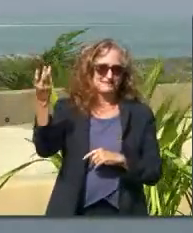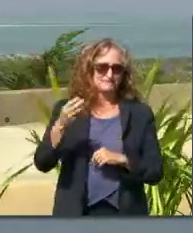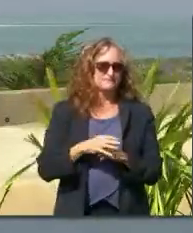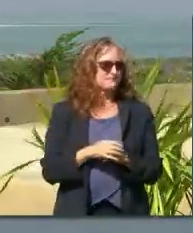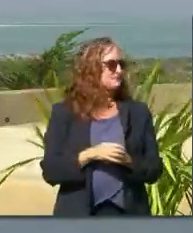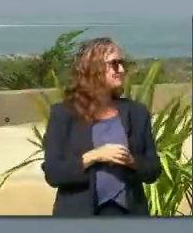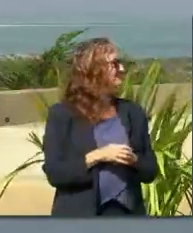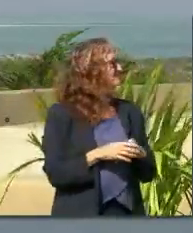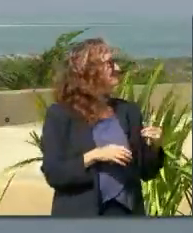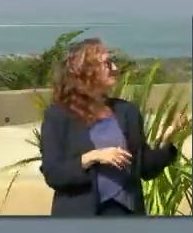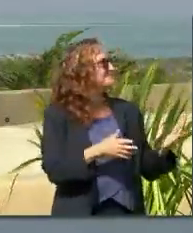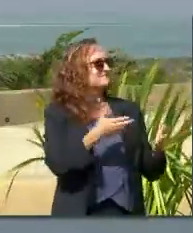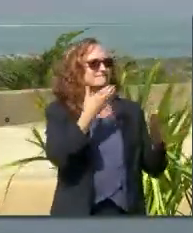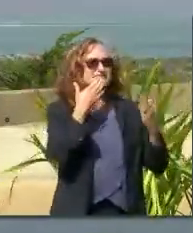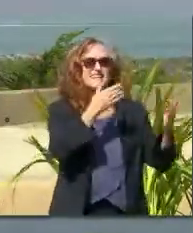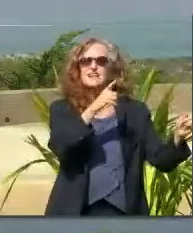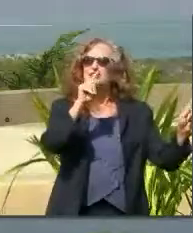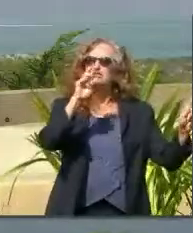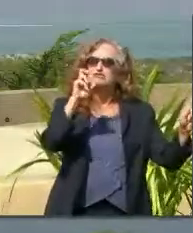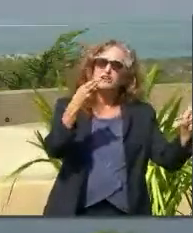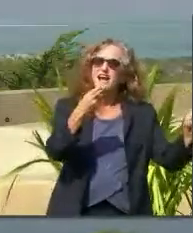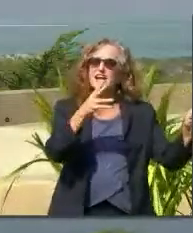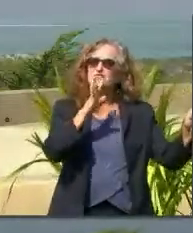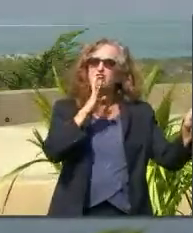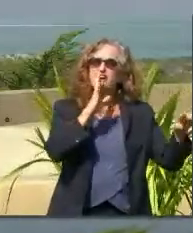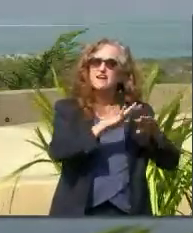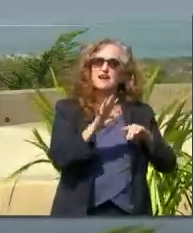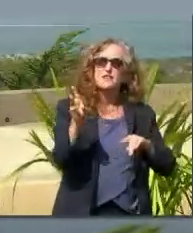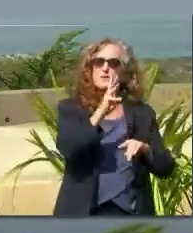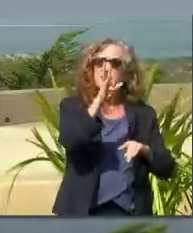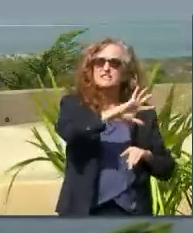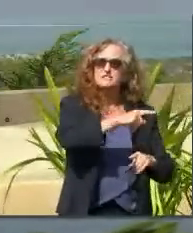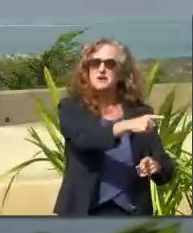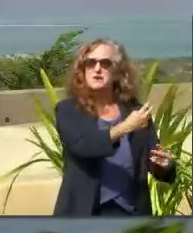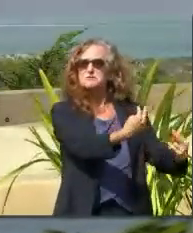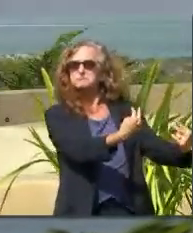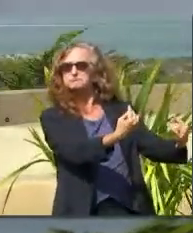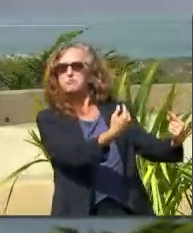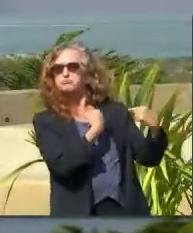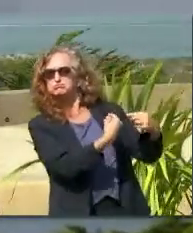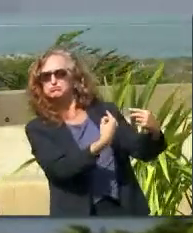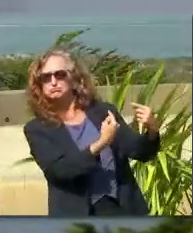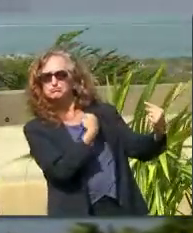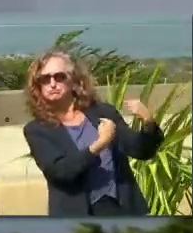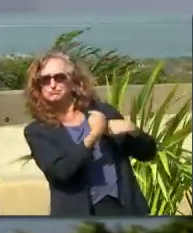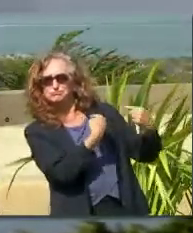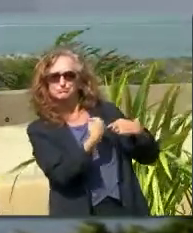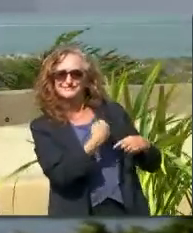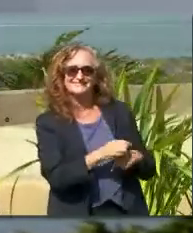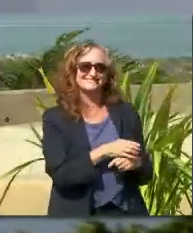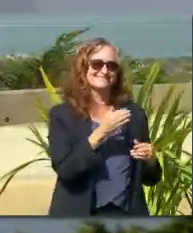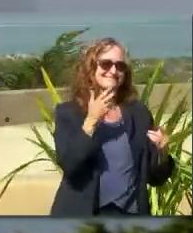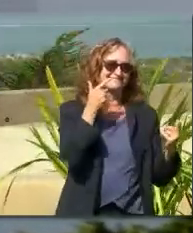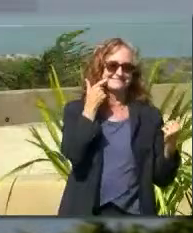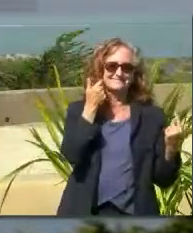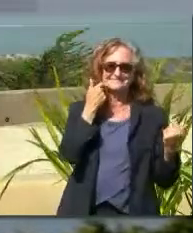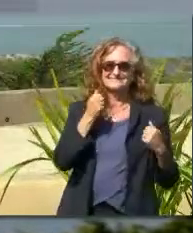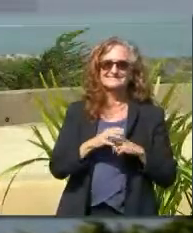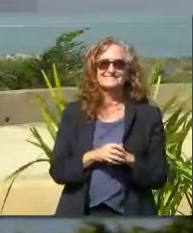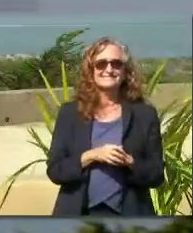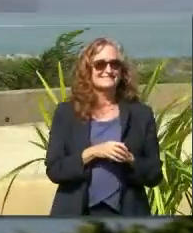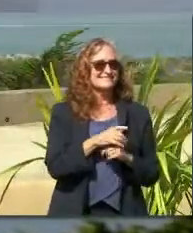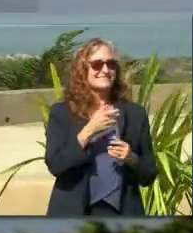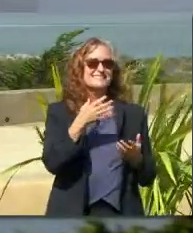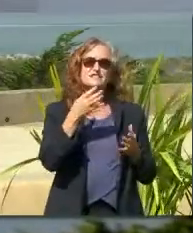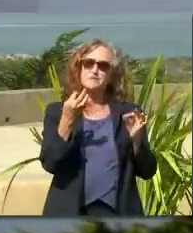Premier Horgan, #1 trash talker on the West Coast, I have to tell you. I do want to ask the crowd to acknowledge